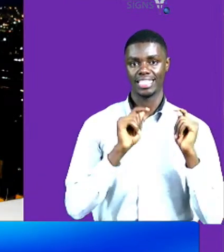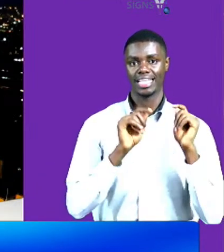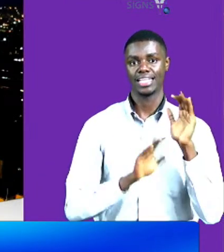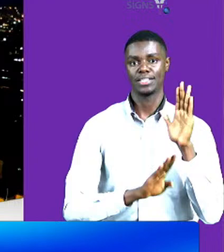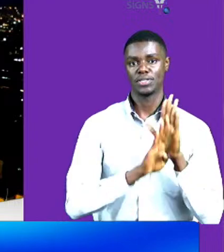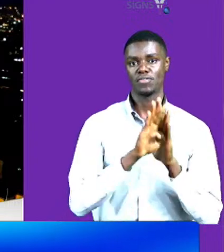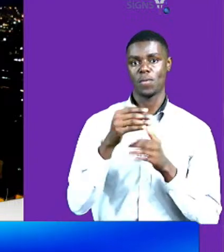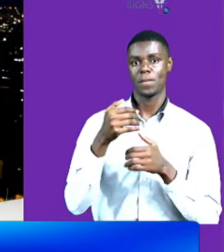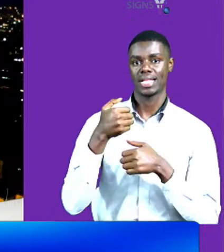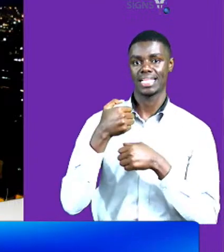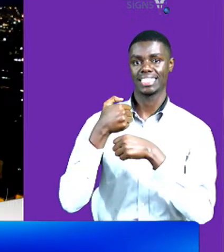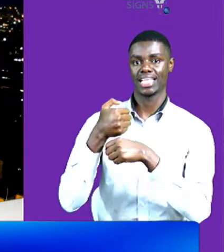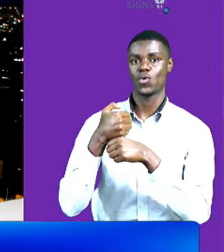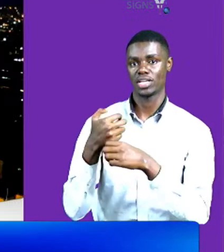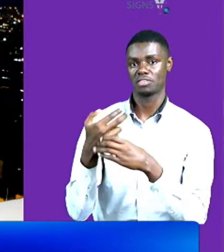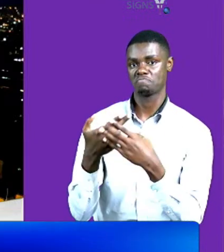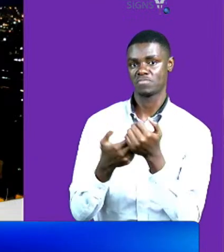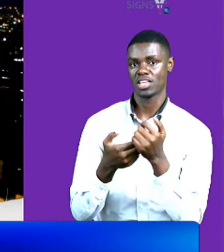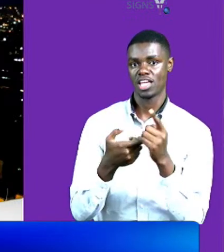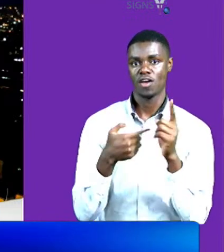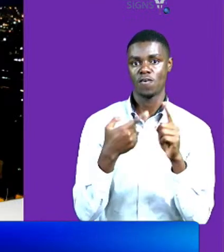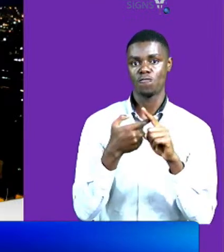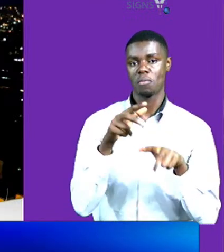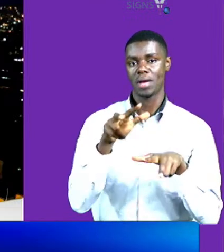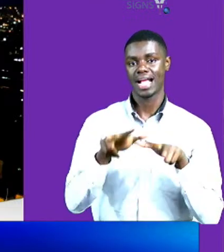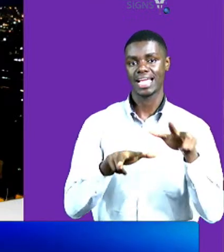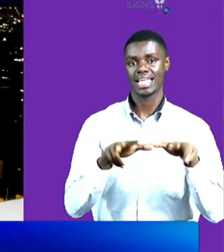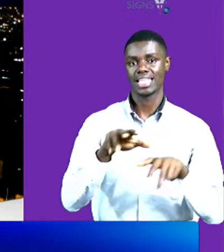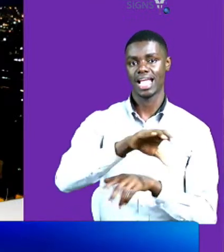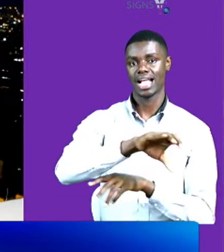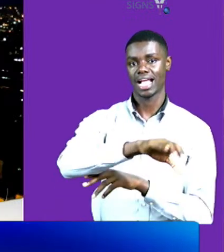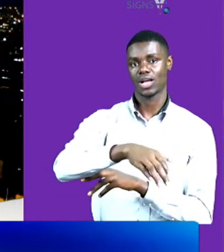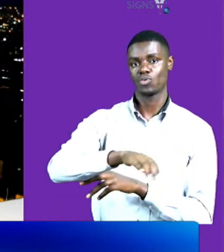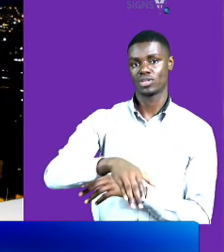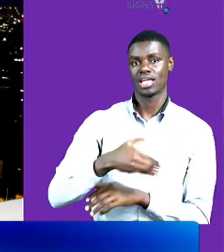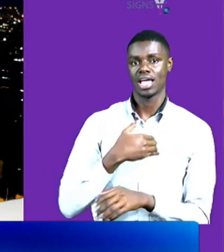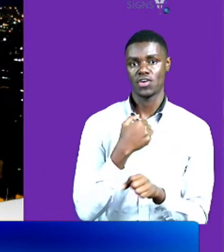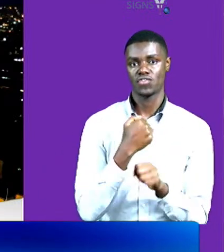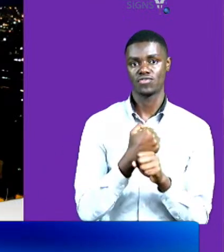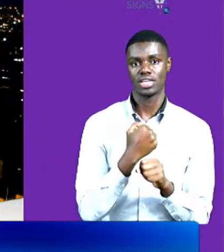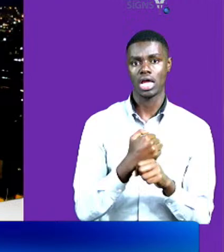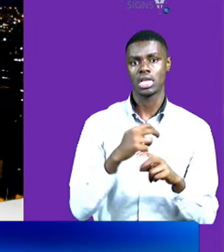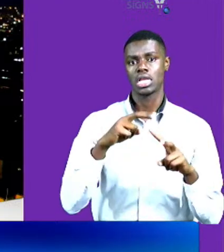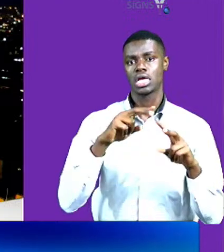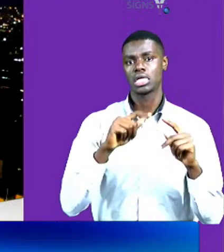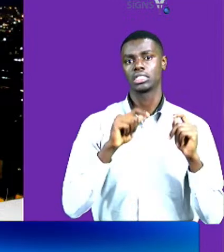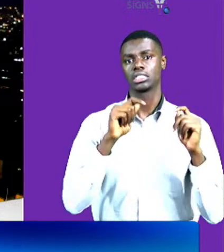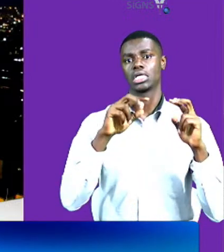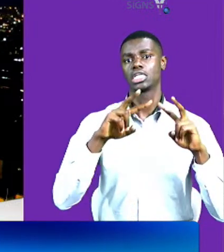development stakeholders from Kirinyaga County have conducted talent searches in